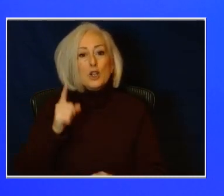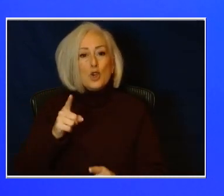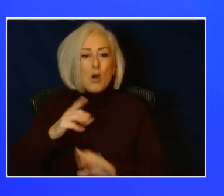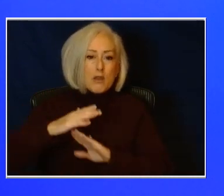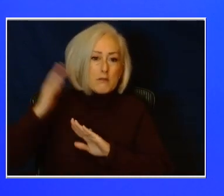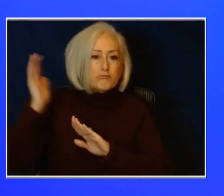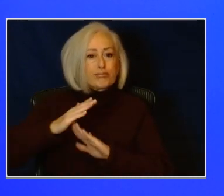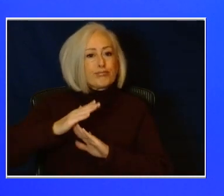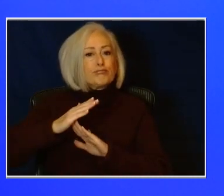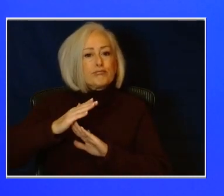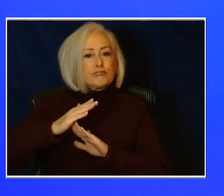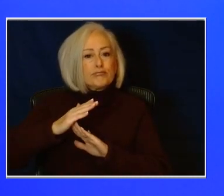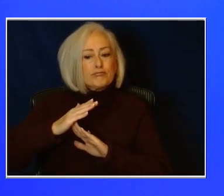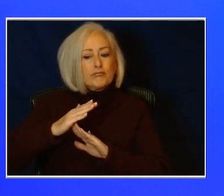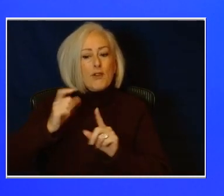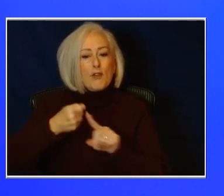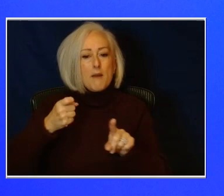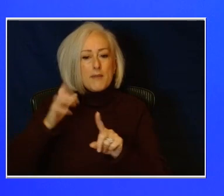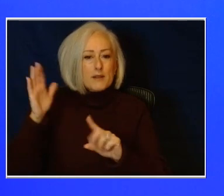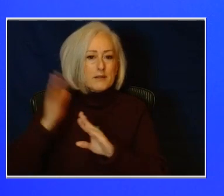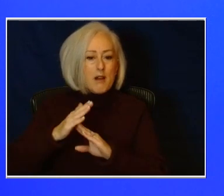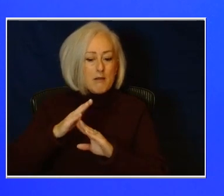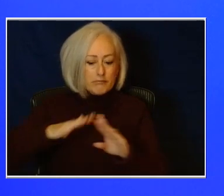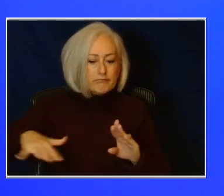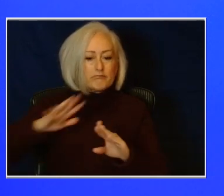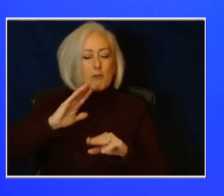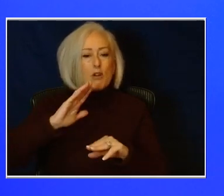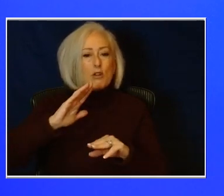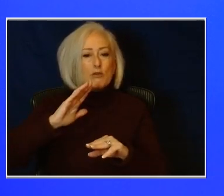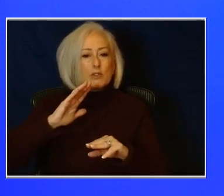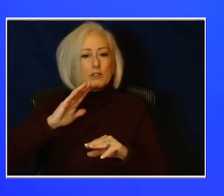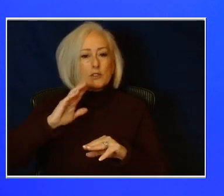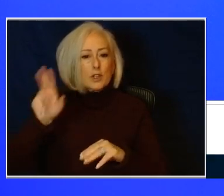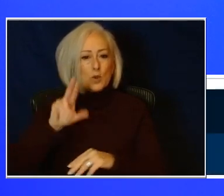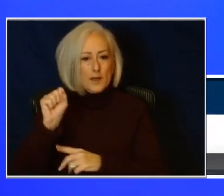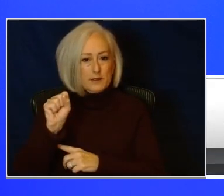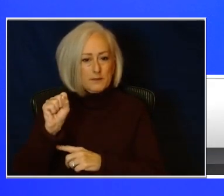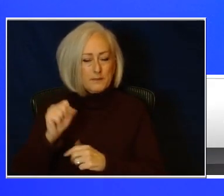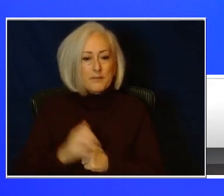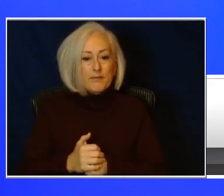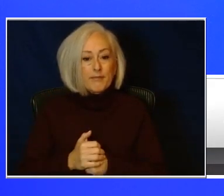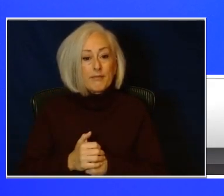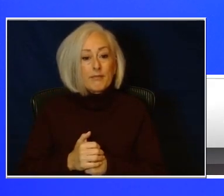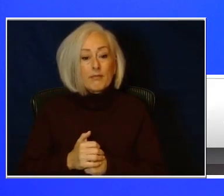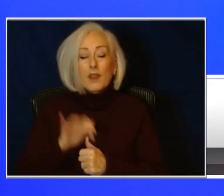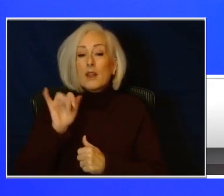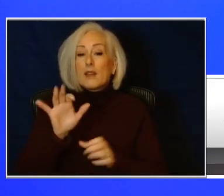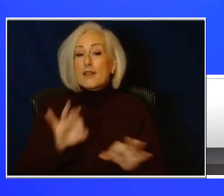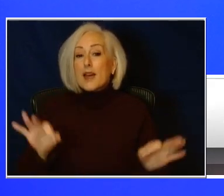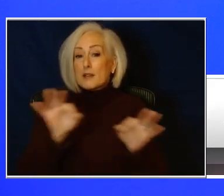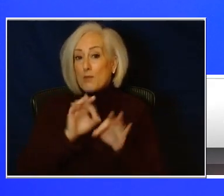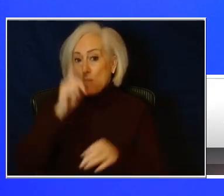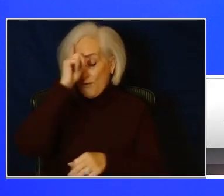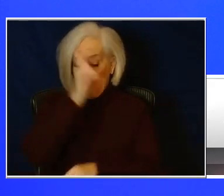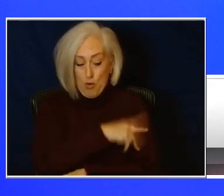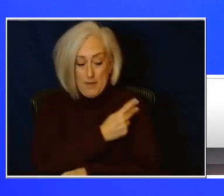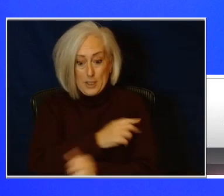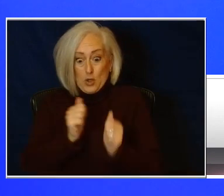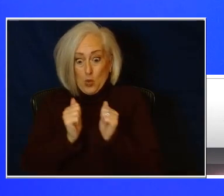best. And it's critically important for patients being treated with cancer